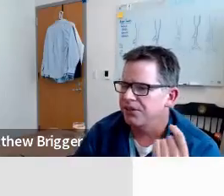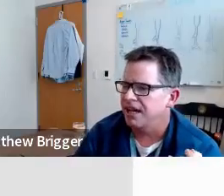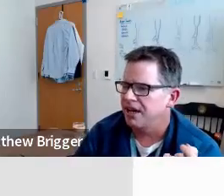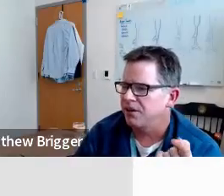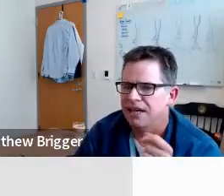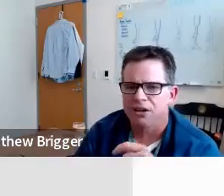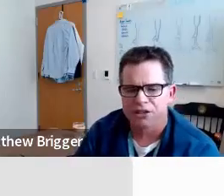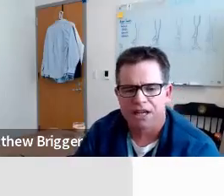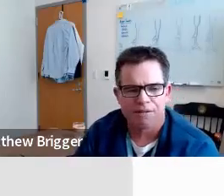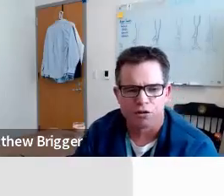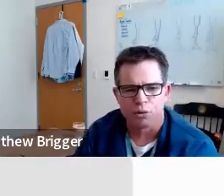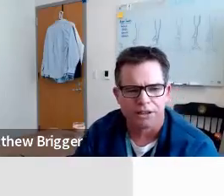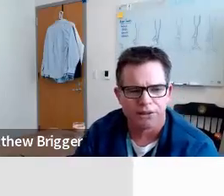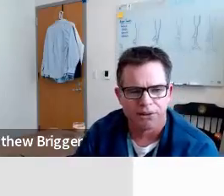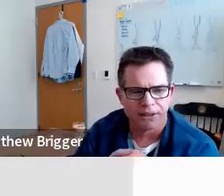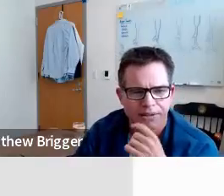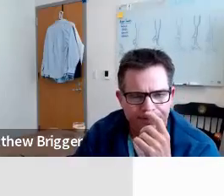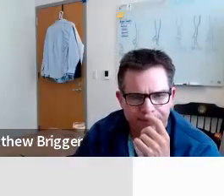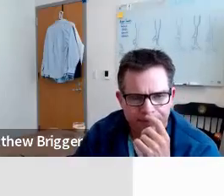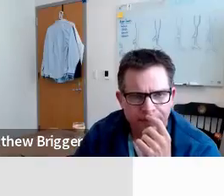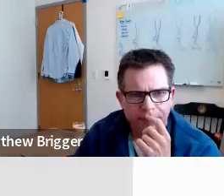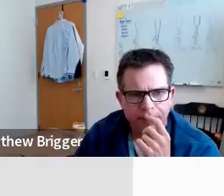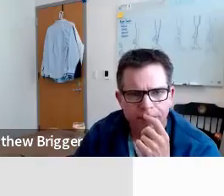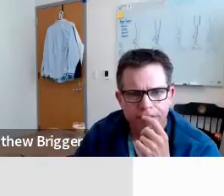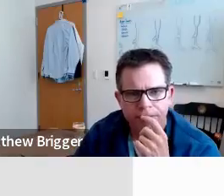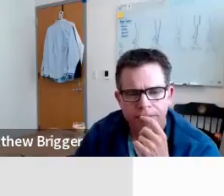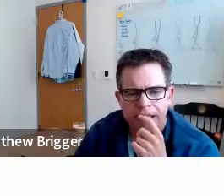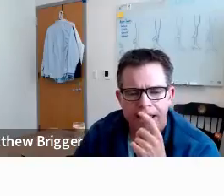having your tonsils, adenoids out, or just having drooling surgery.